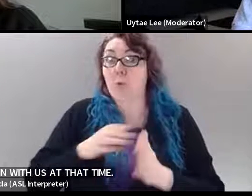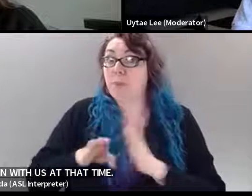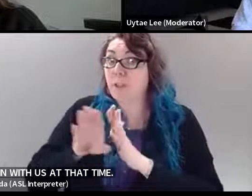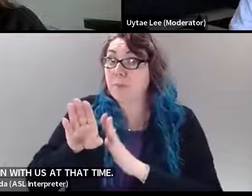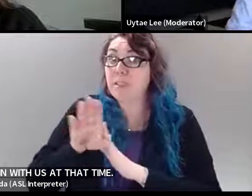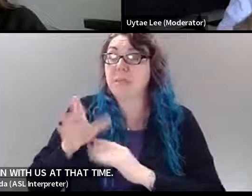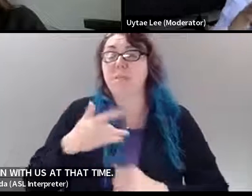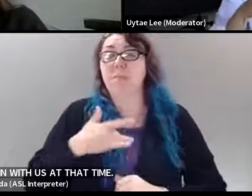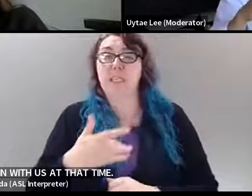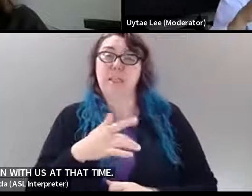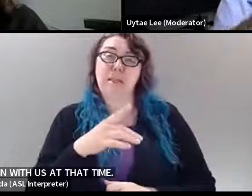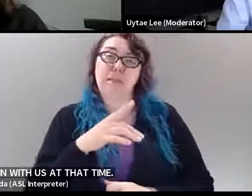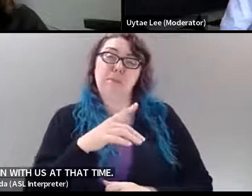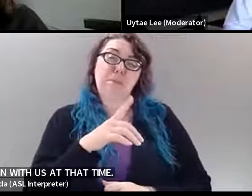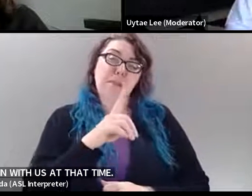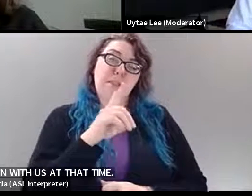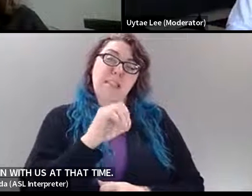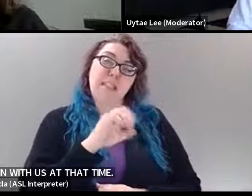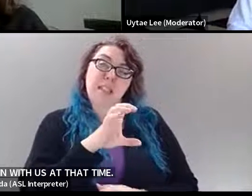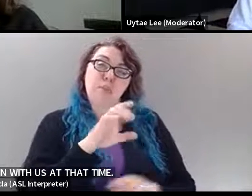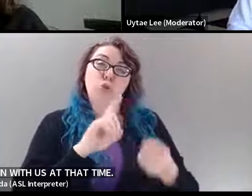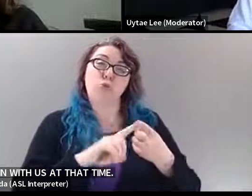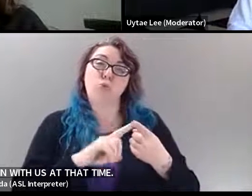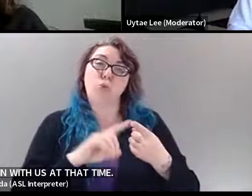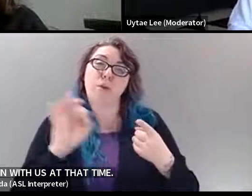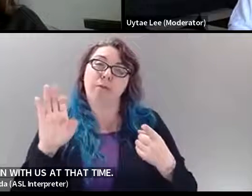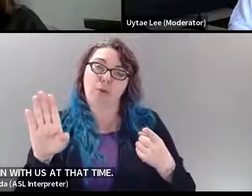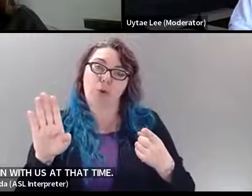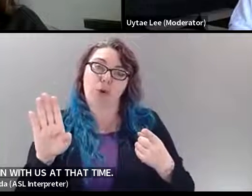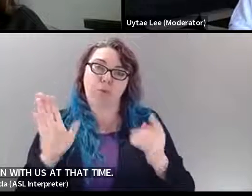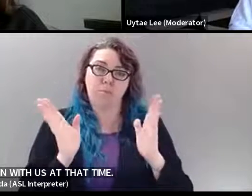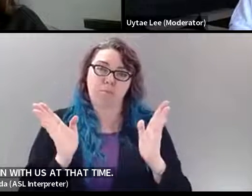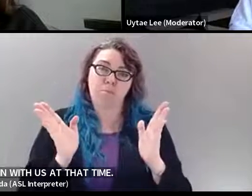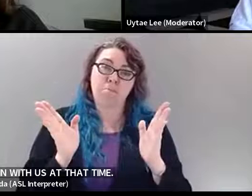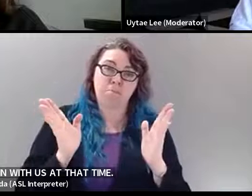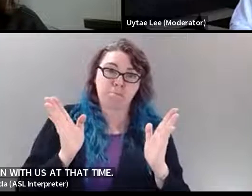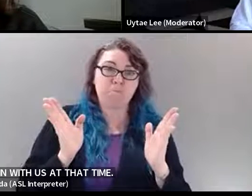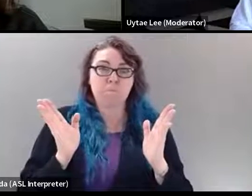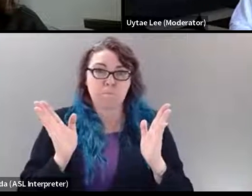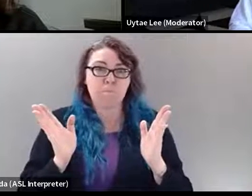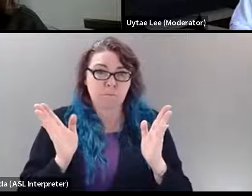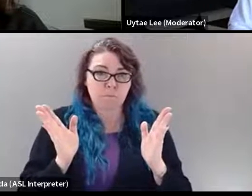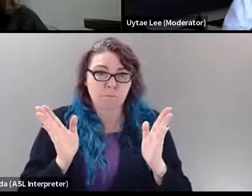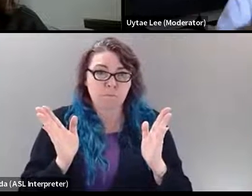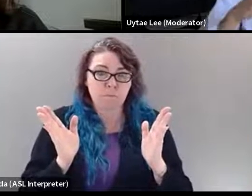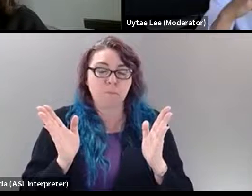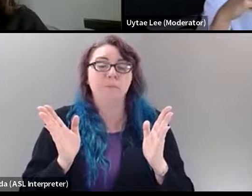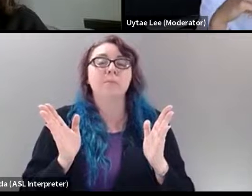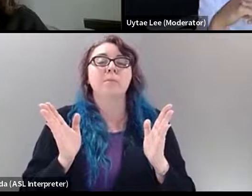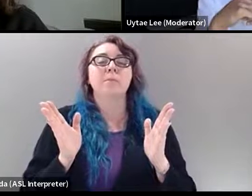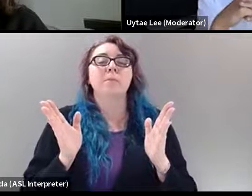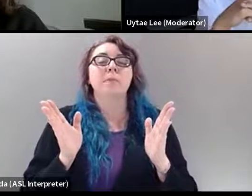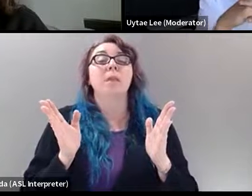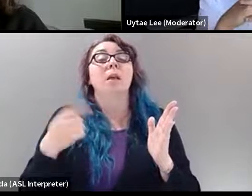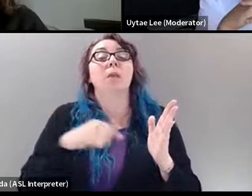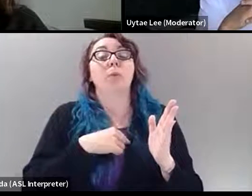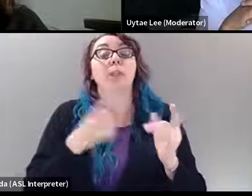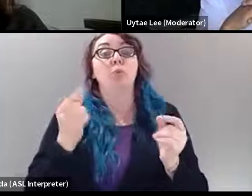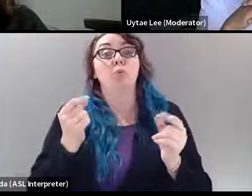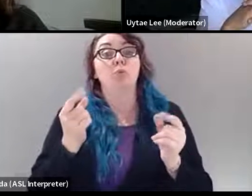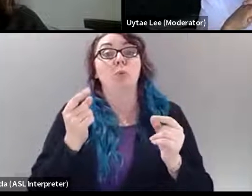through February, because we do an intake that is set up so that we can get decisions out